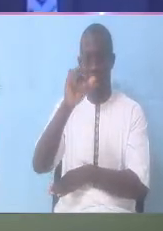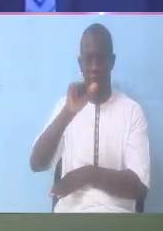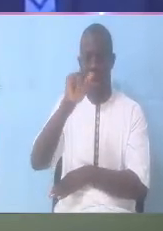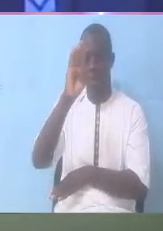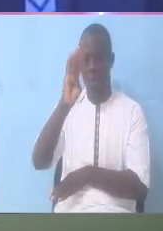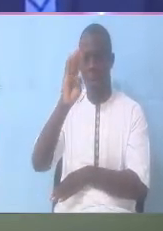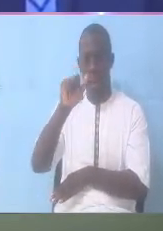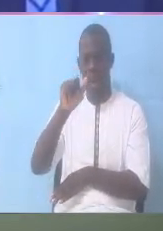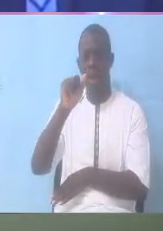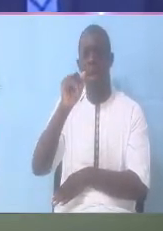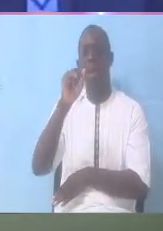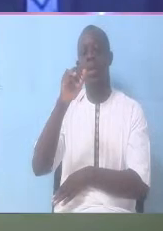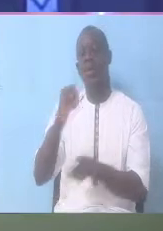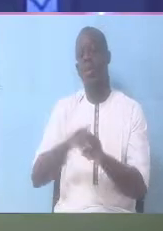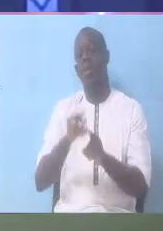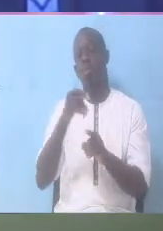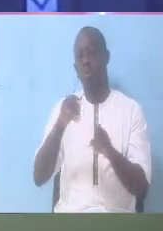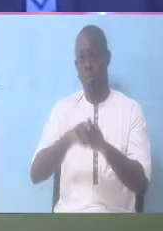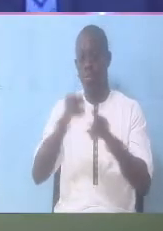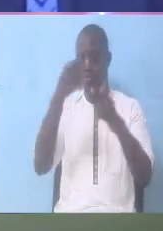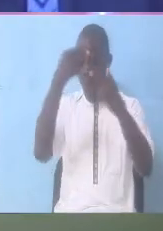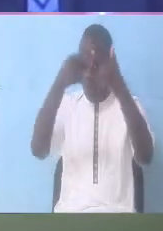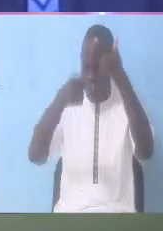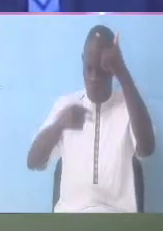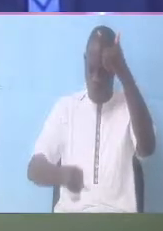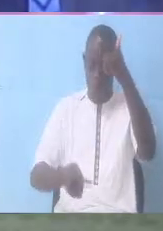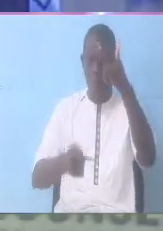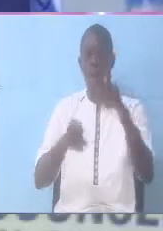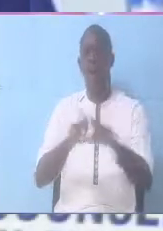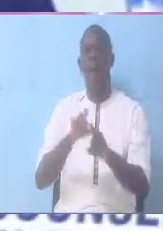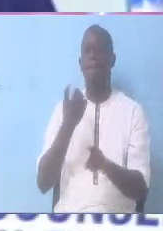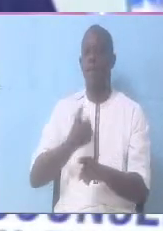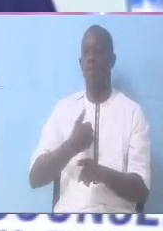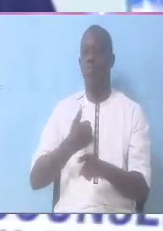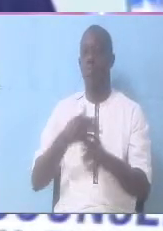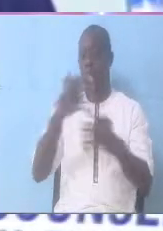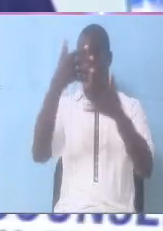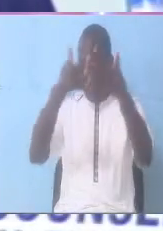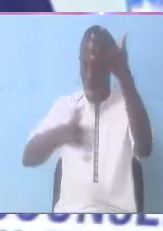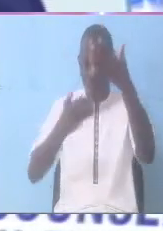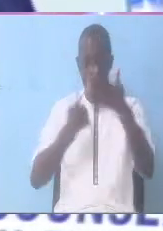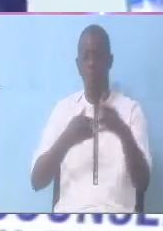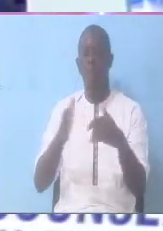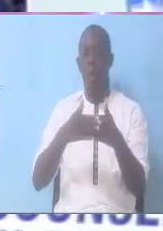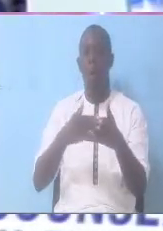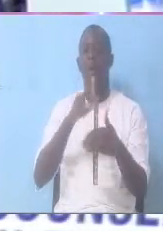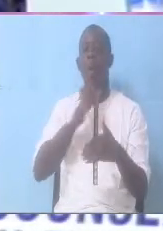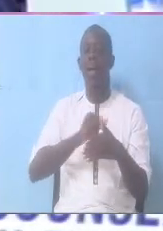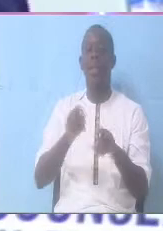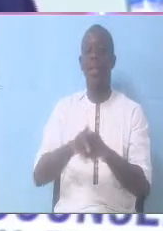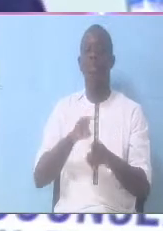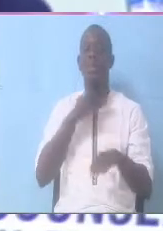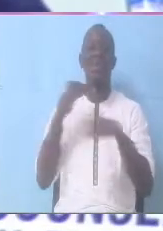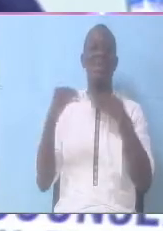Cisse, and Mandrafi Kaur were callously executed. Sorry,